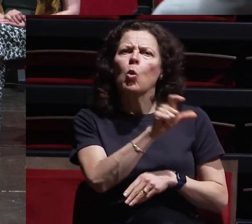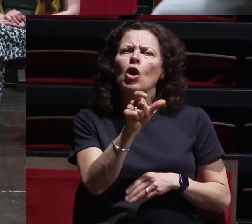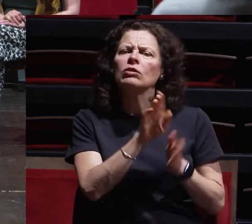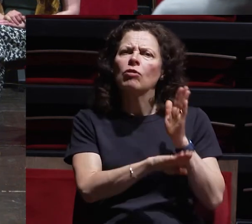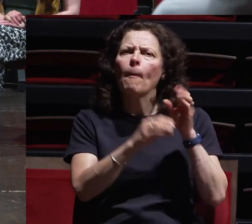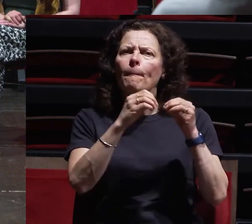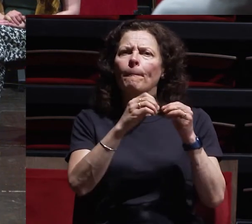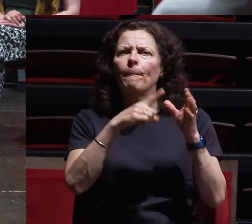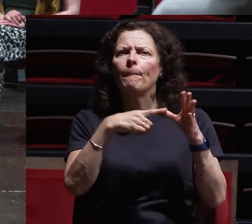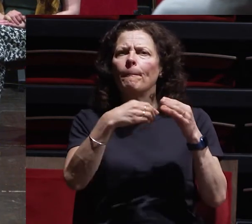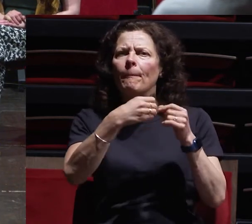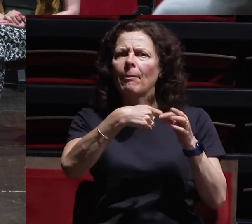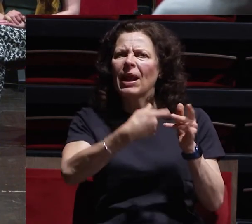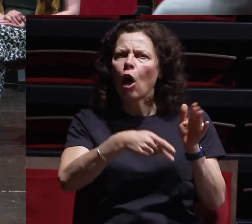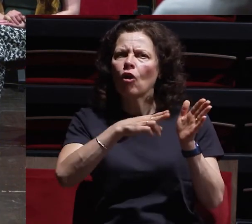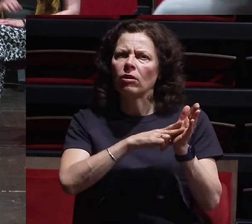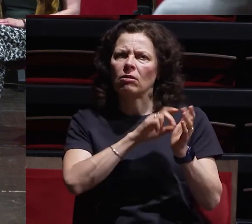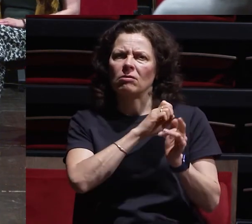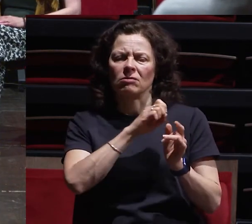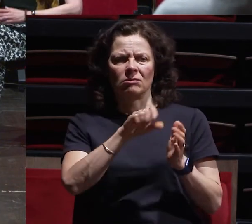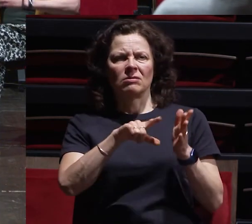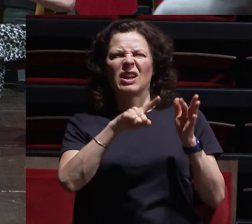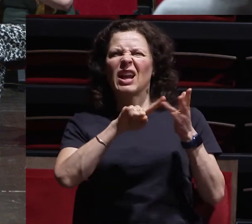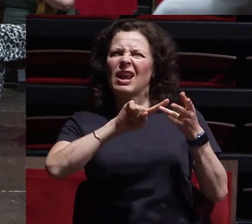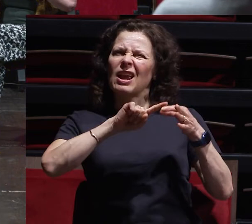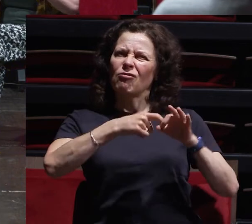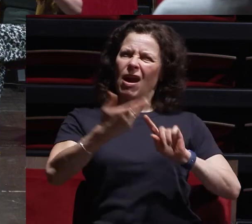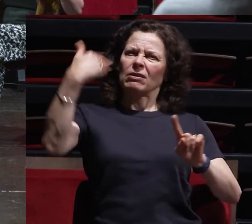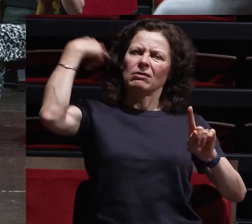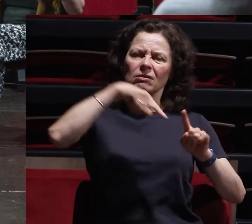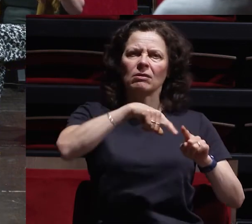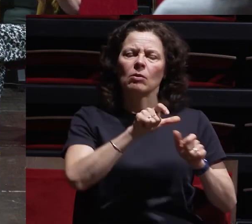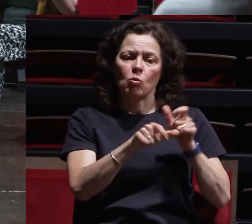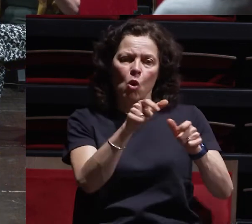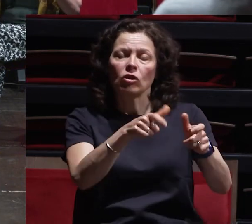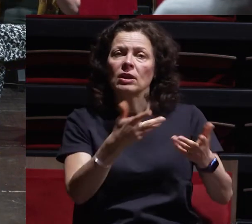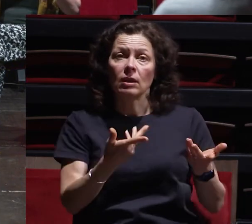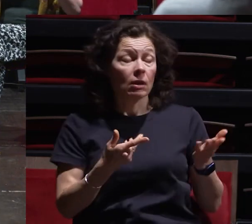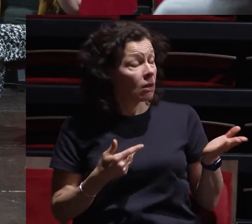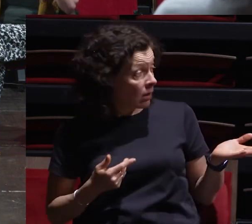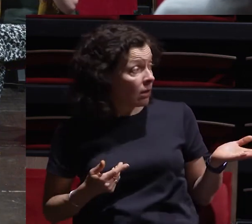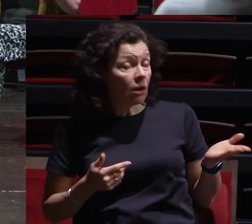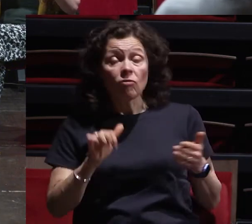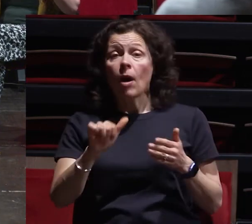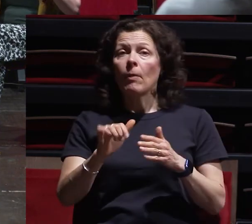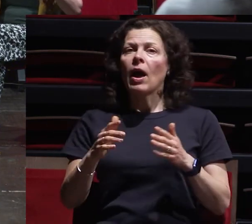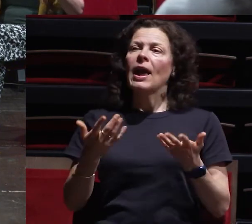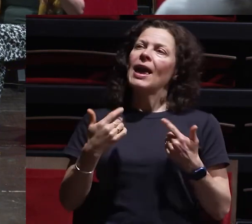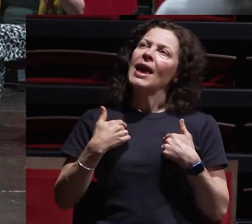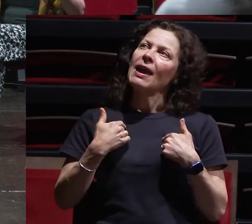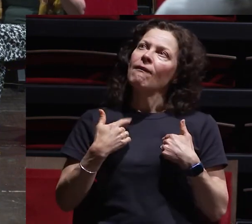found that you'd used in your play. There's an amazing freedom in playwriting. There is, but if your chief sort